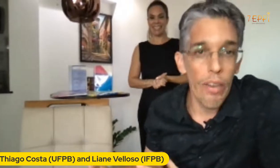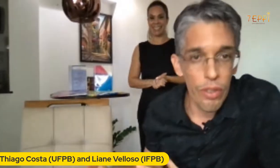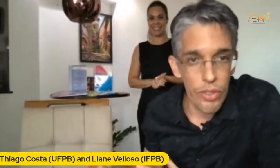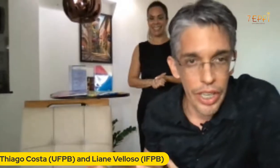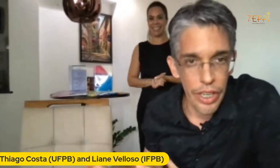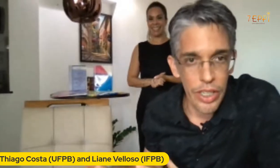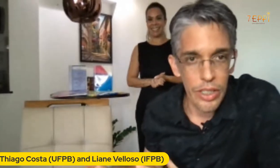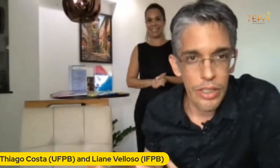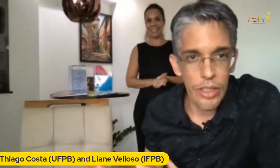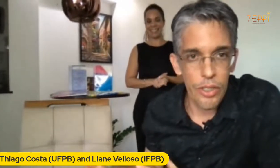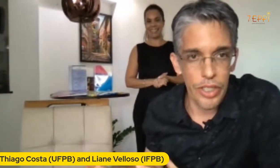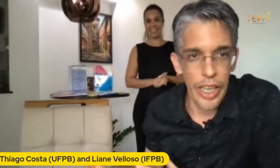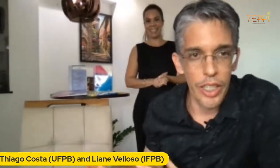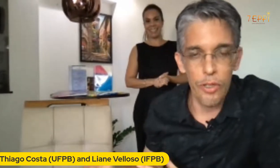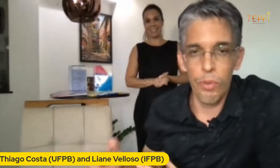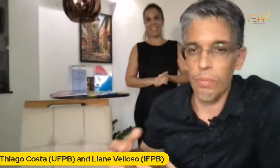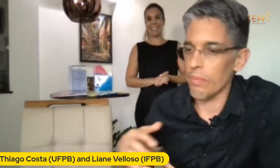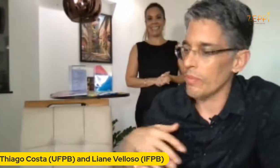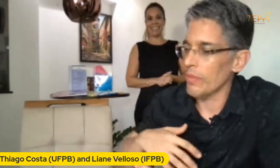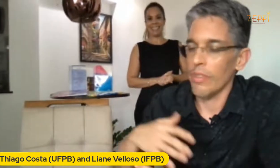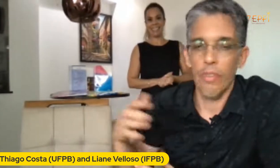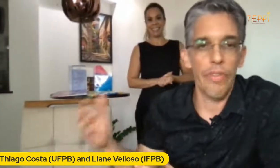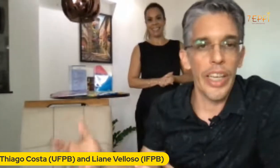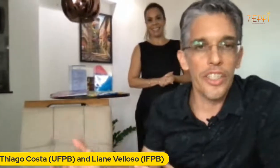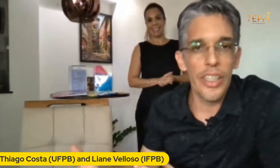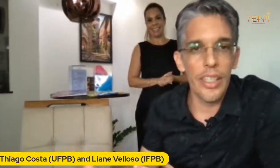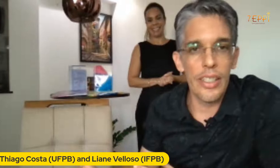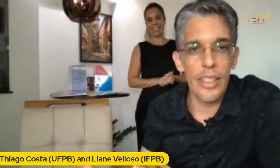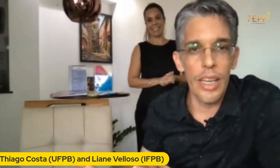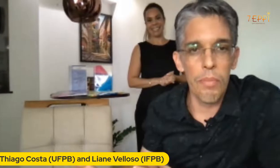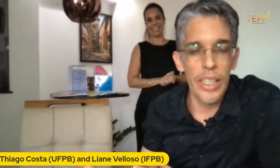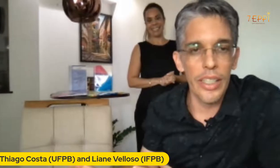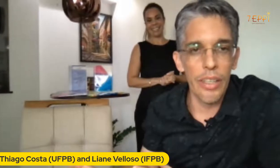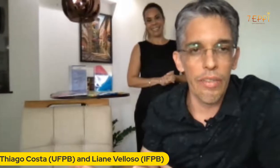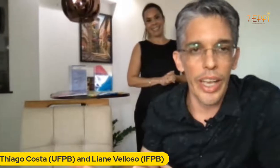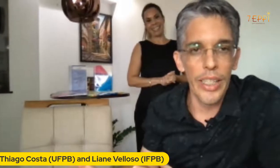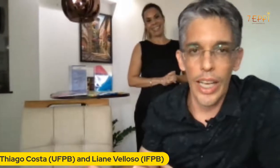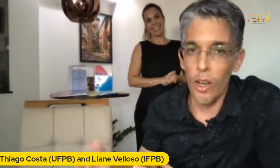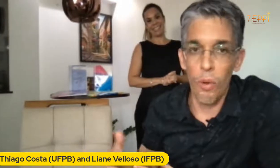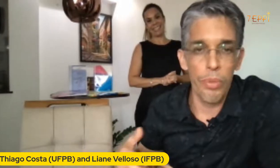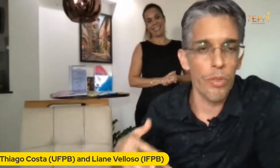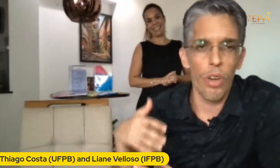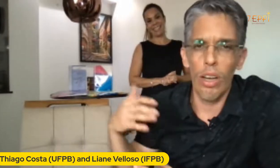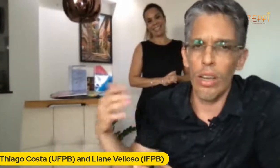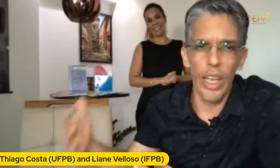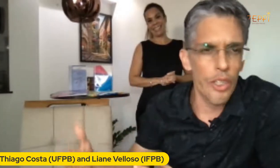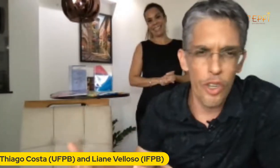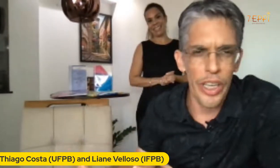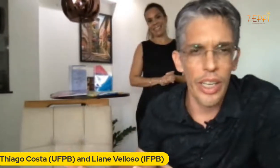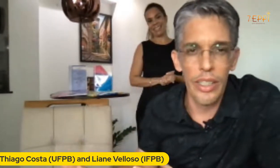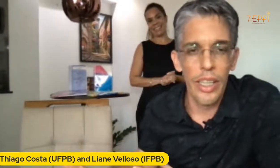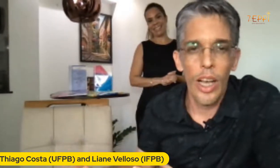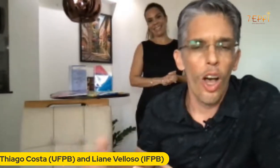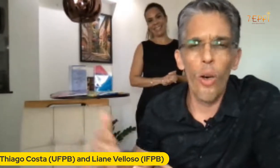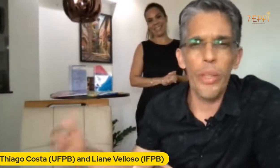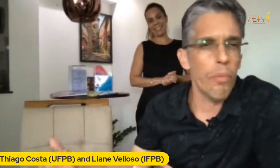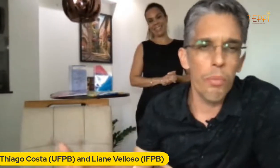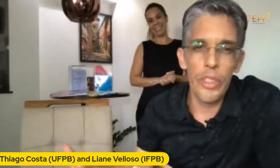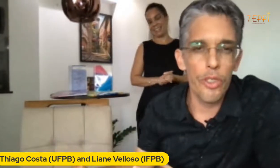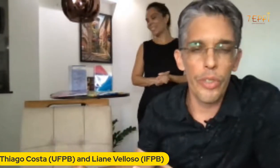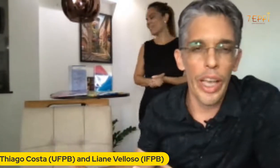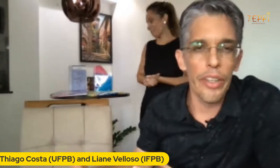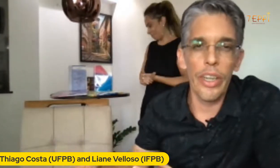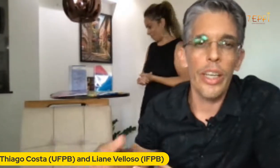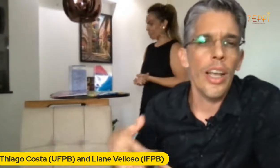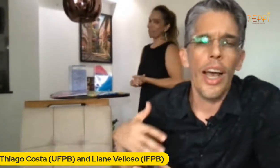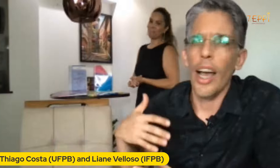draw raffles here today to finish this amazing event. I hope you enjoy it, all the